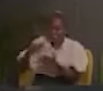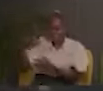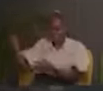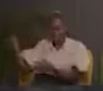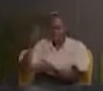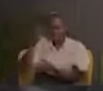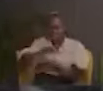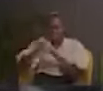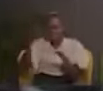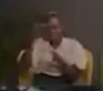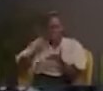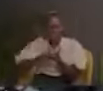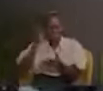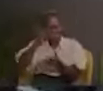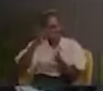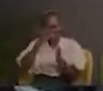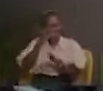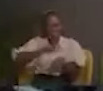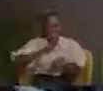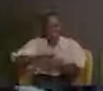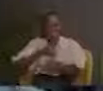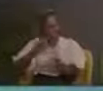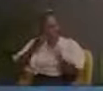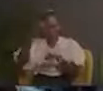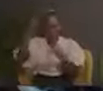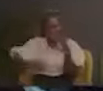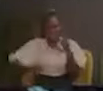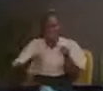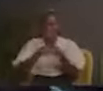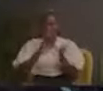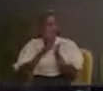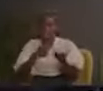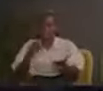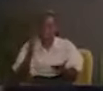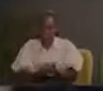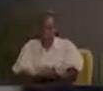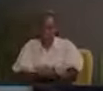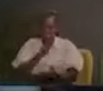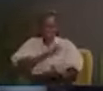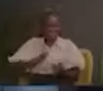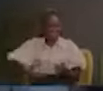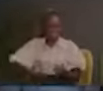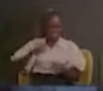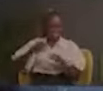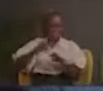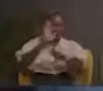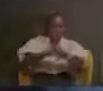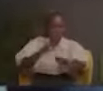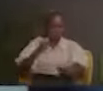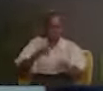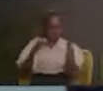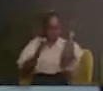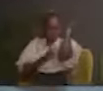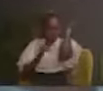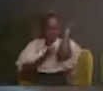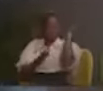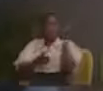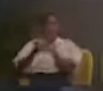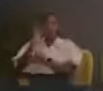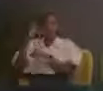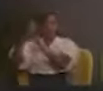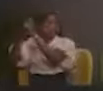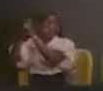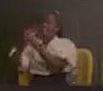end. And my Bible says the king sent for Joseph. God himself, the one who governs times